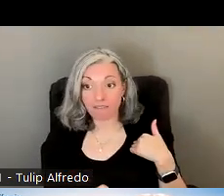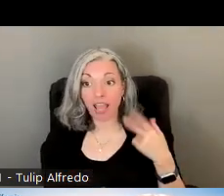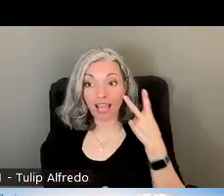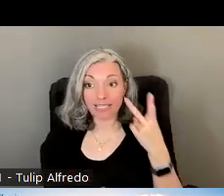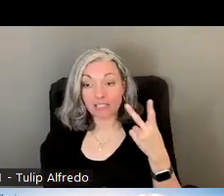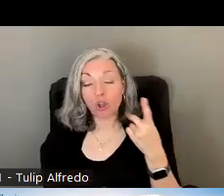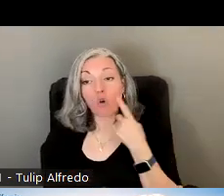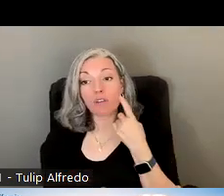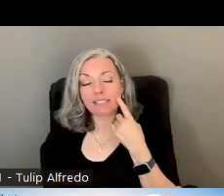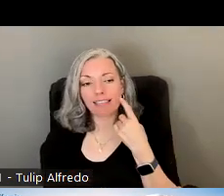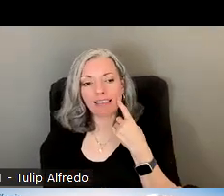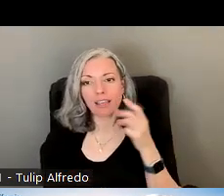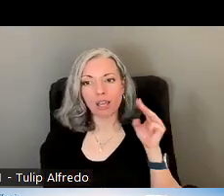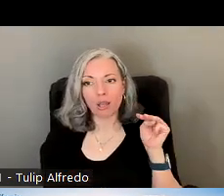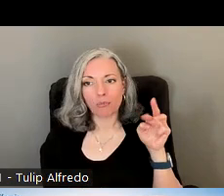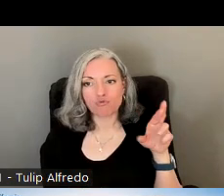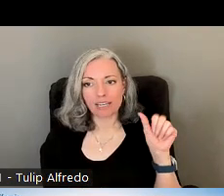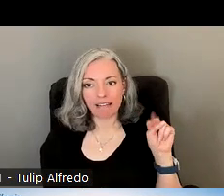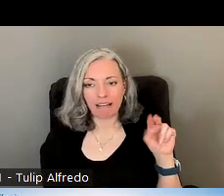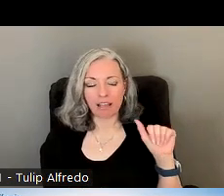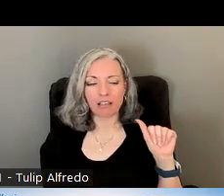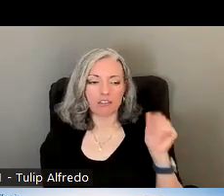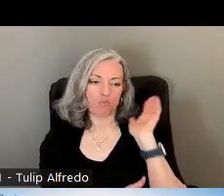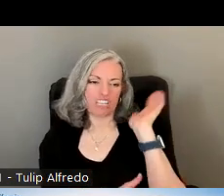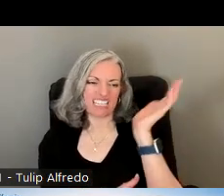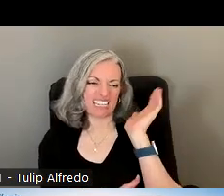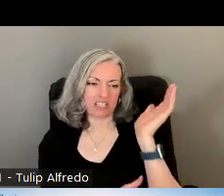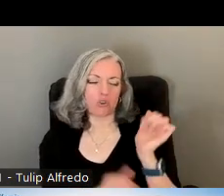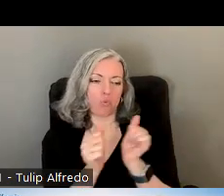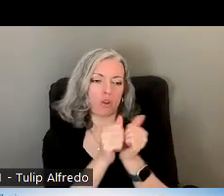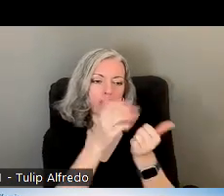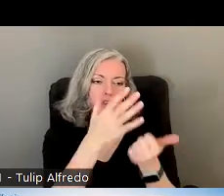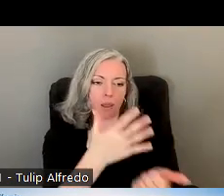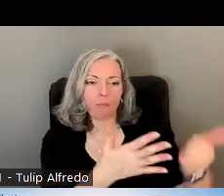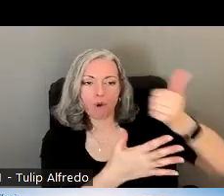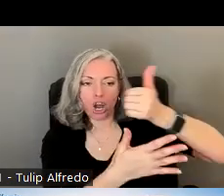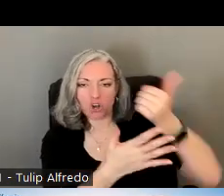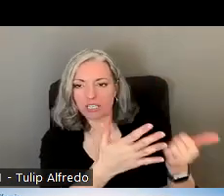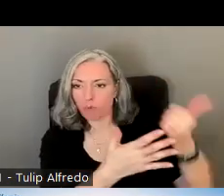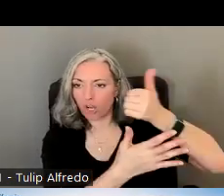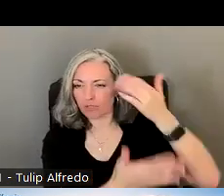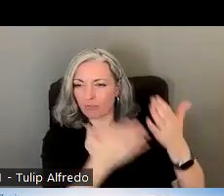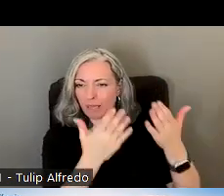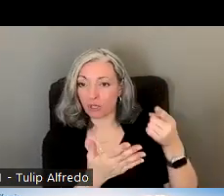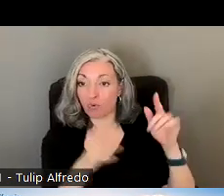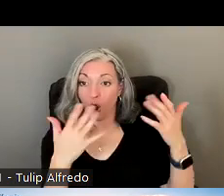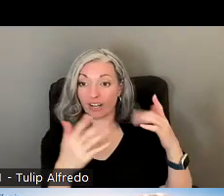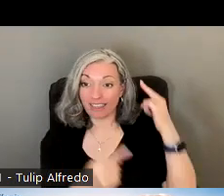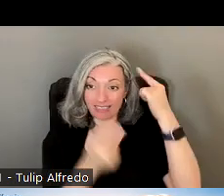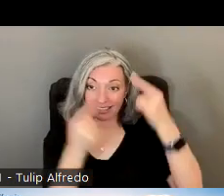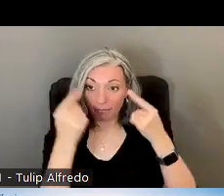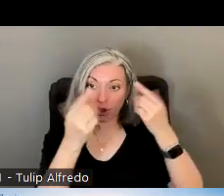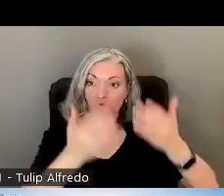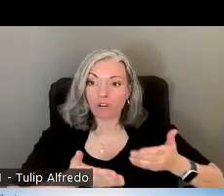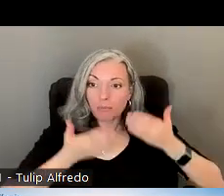slide Marina presented, maybe with some of those priorities, this group might be already thinking of recommendations they want to